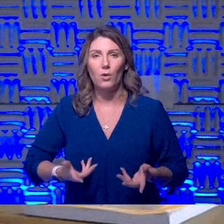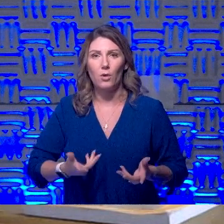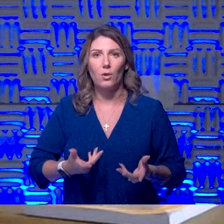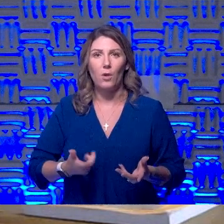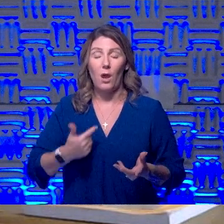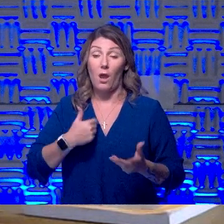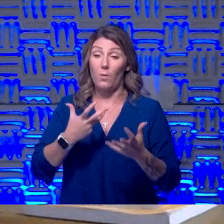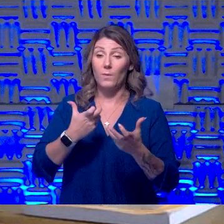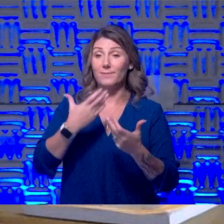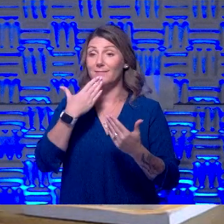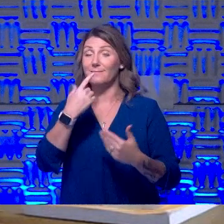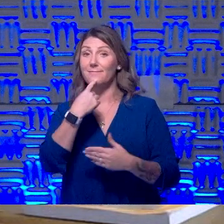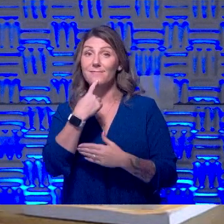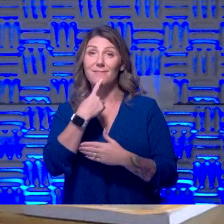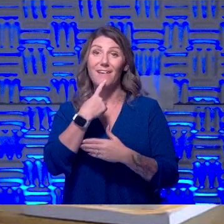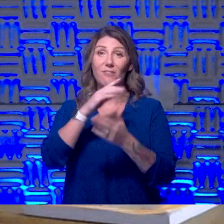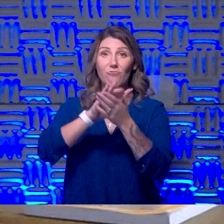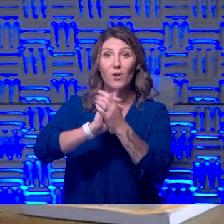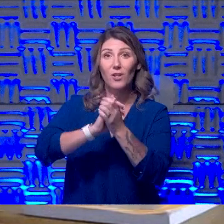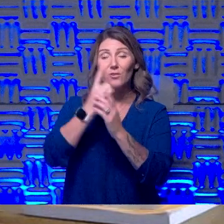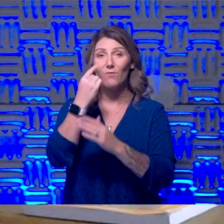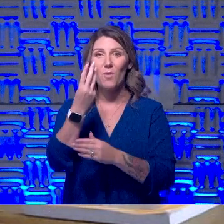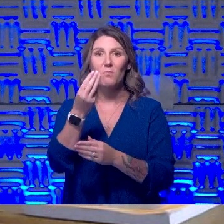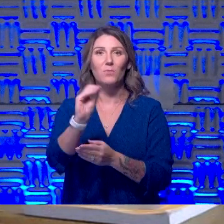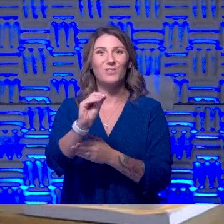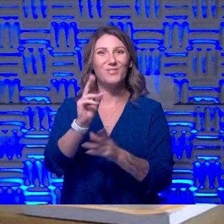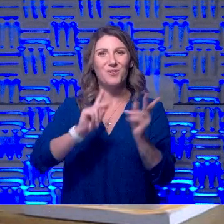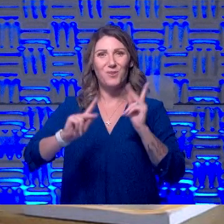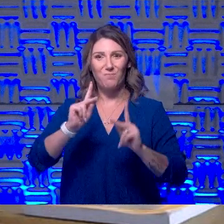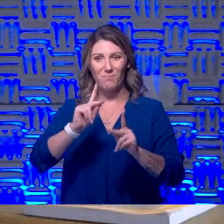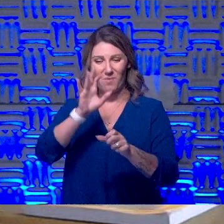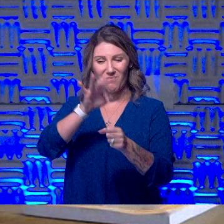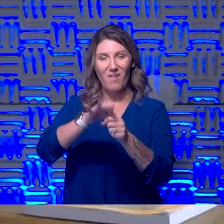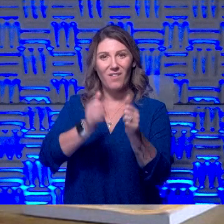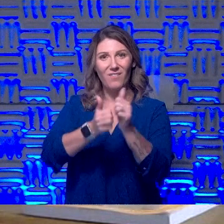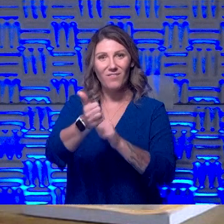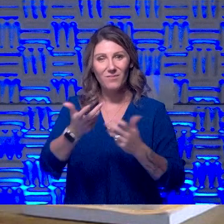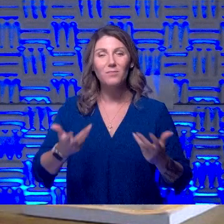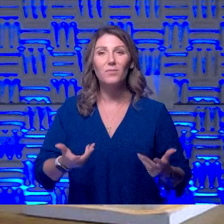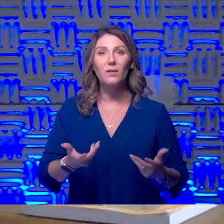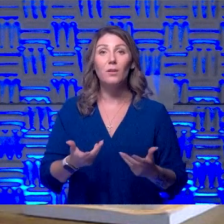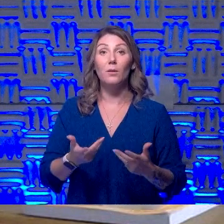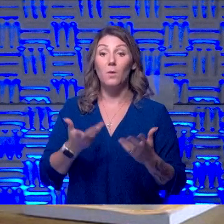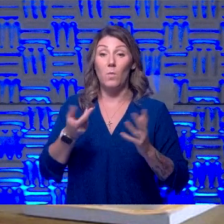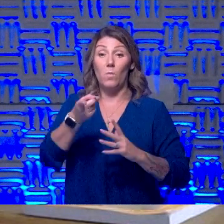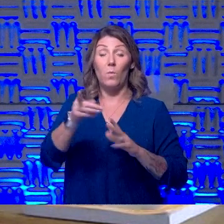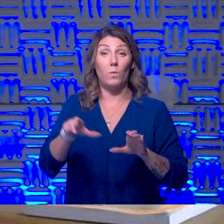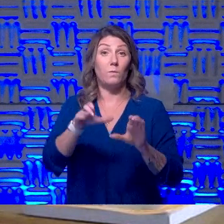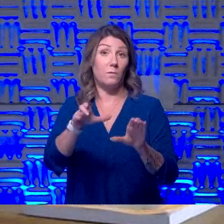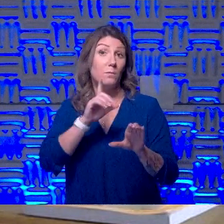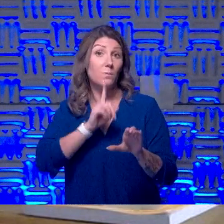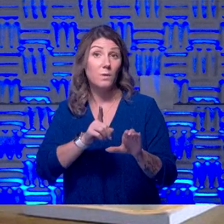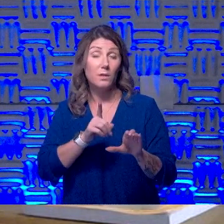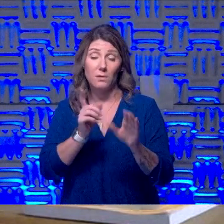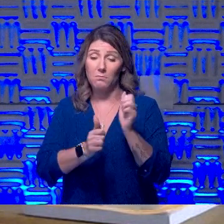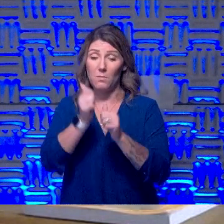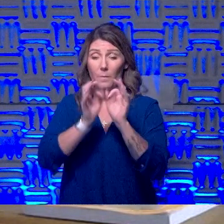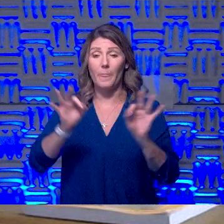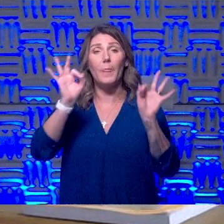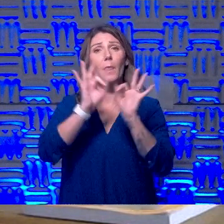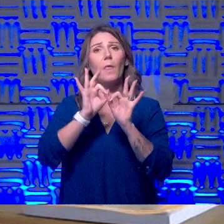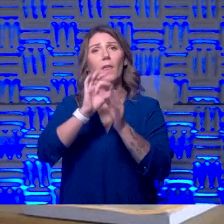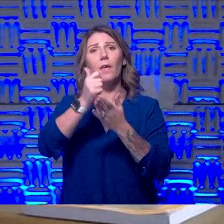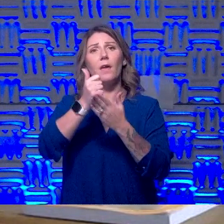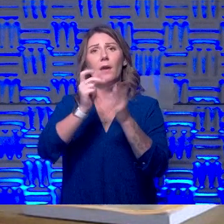to say congratulations to the folks in Missouri for doing that. What you've done is, most importantly, help the folks